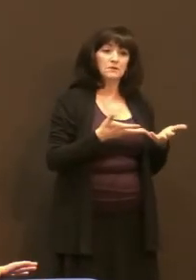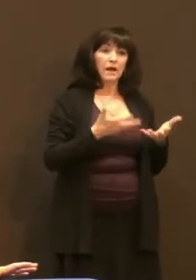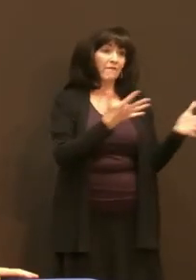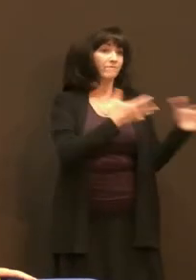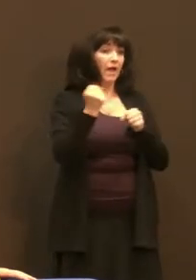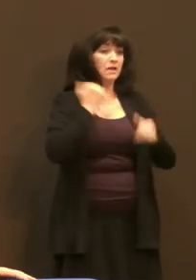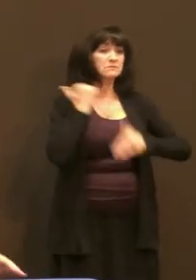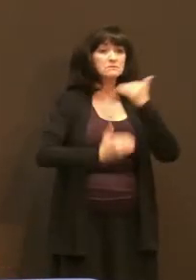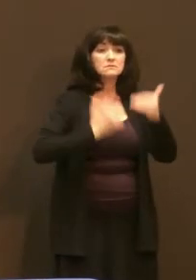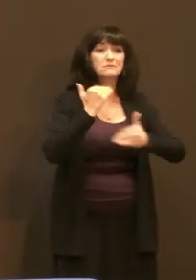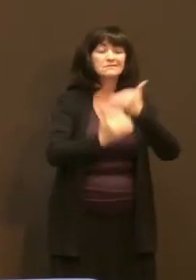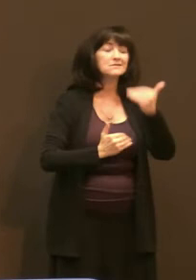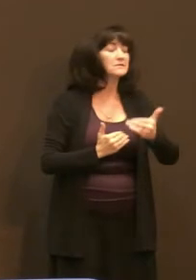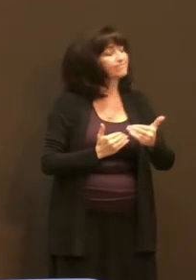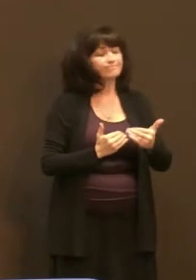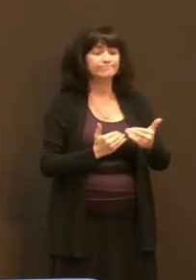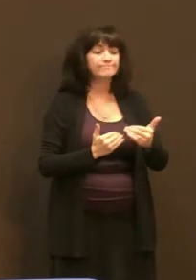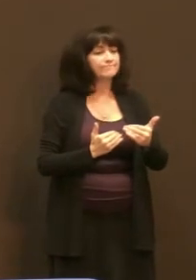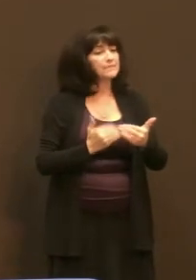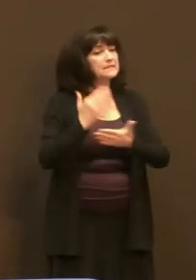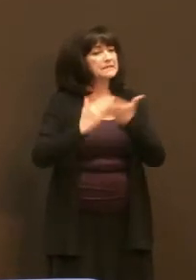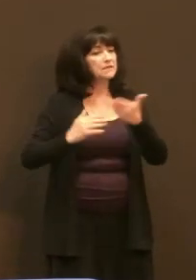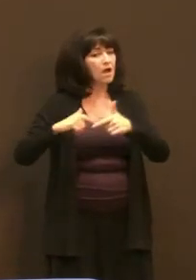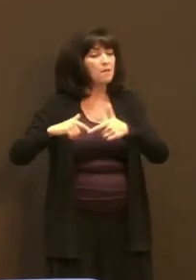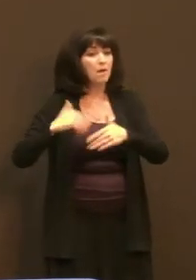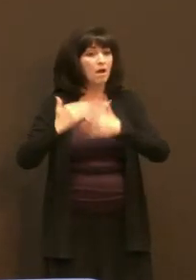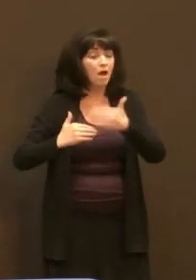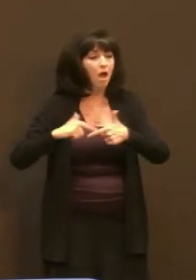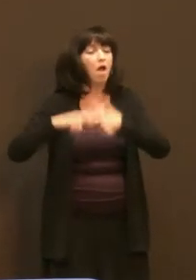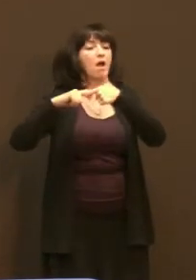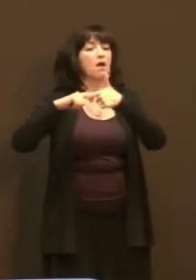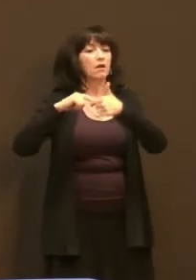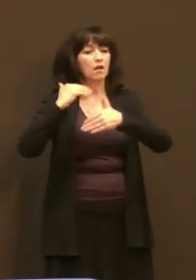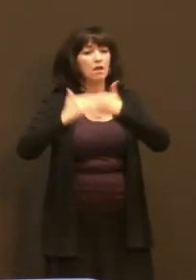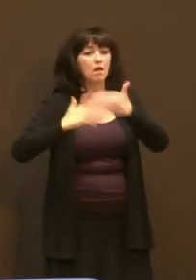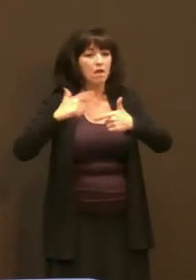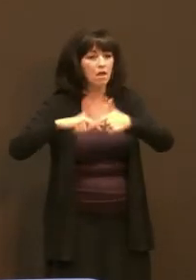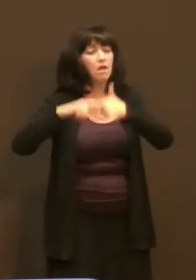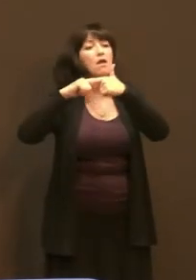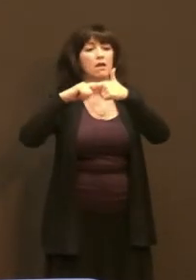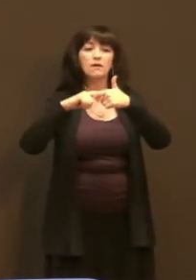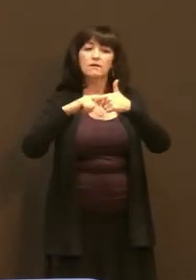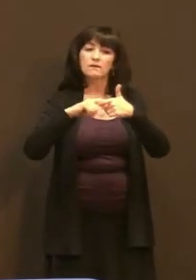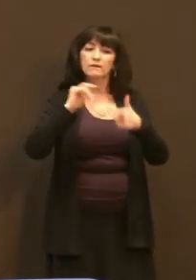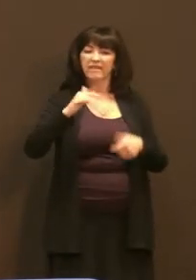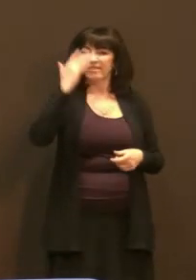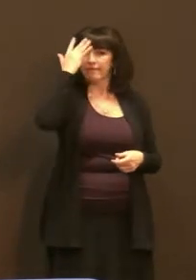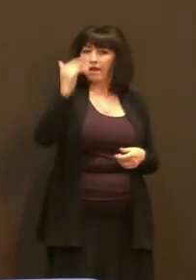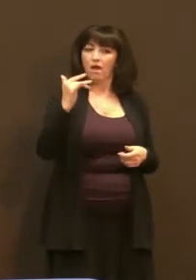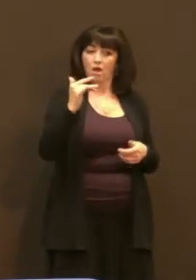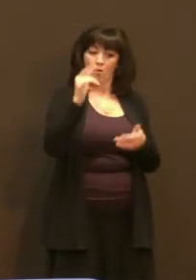maybe Delaware does. And so it's like our testing, it's a week to week, week to 2 week, supply, and